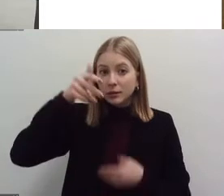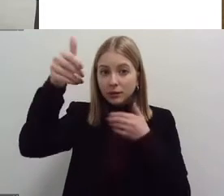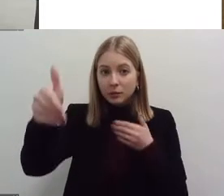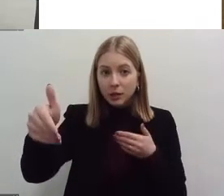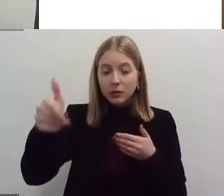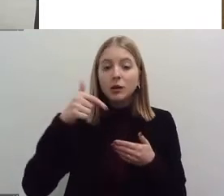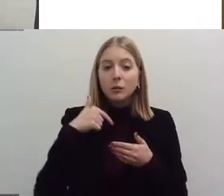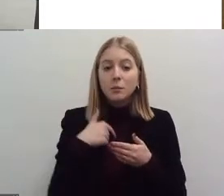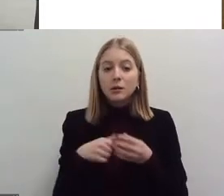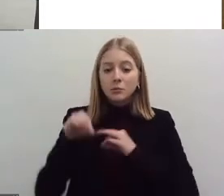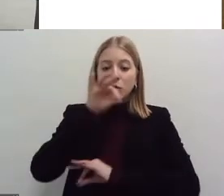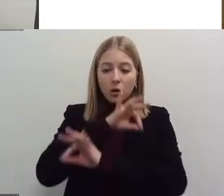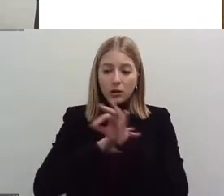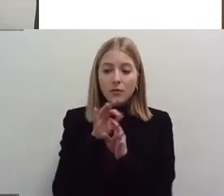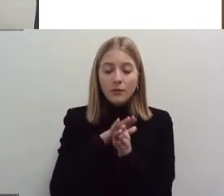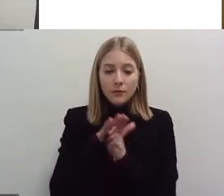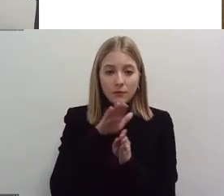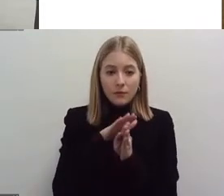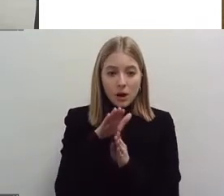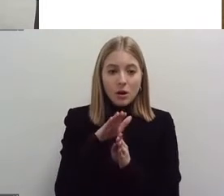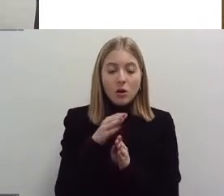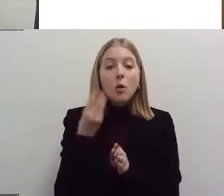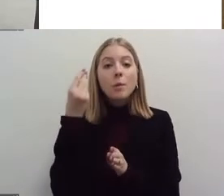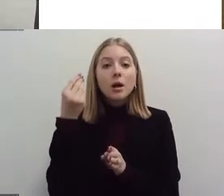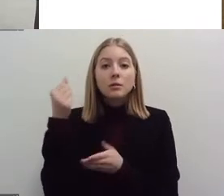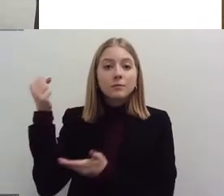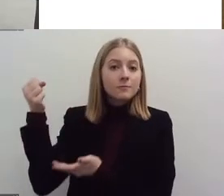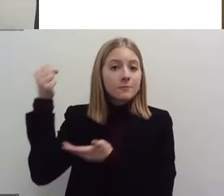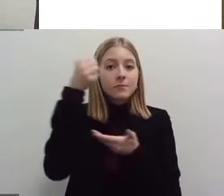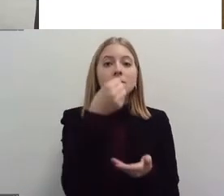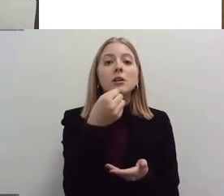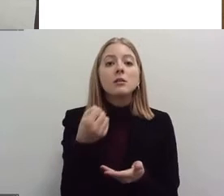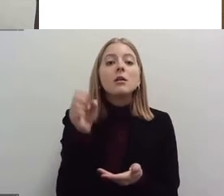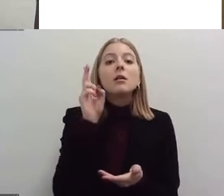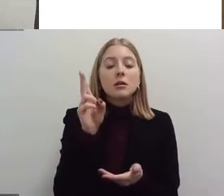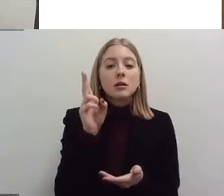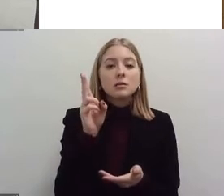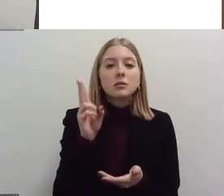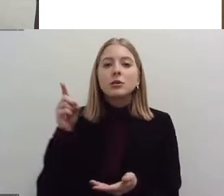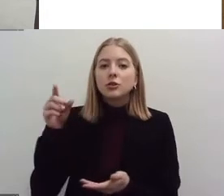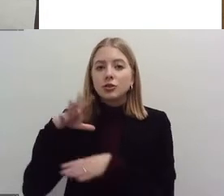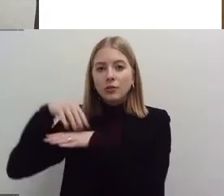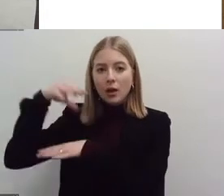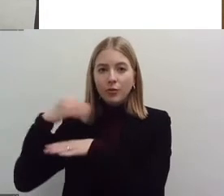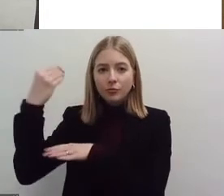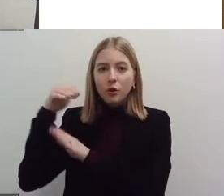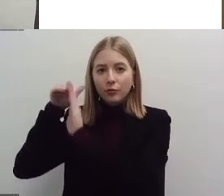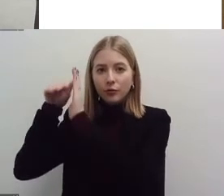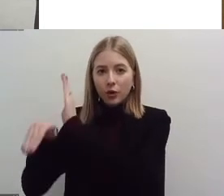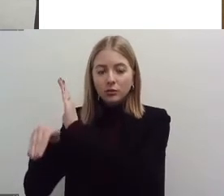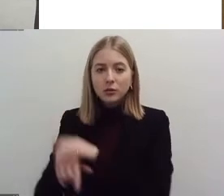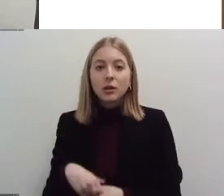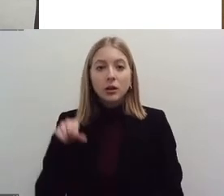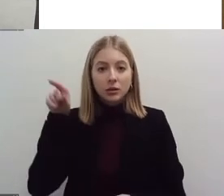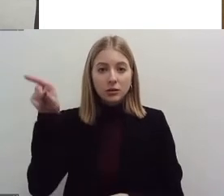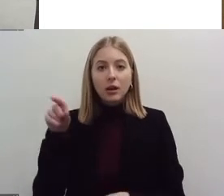project has been run in collaboration with the Children's Welfare Project and it started in 2018 and concluded in 2021. In